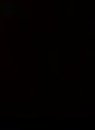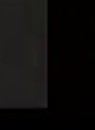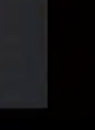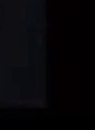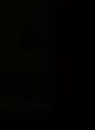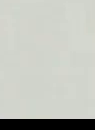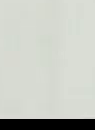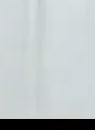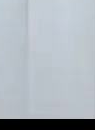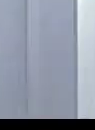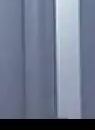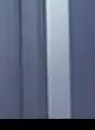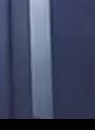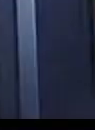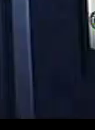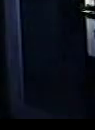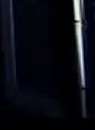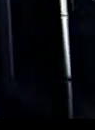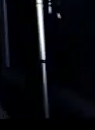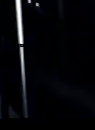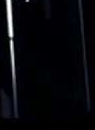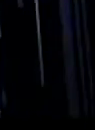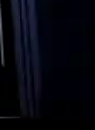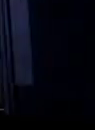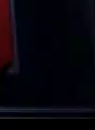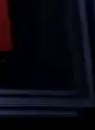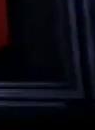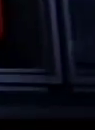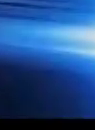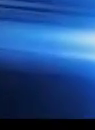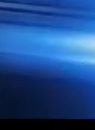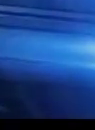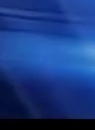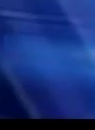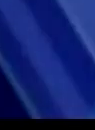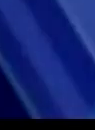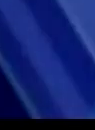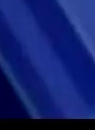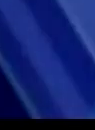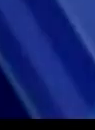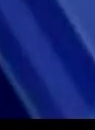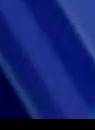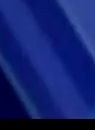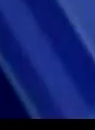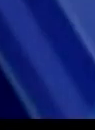Lord, we're going to do what you want us to do. We have just received a charge from General Supreme.